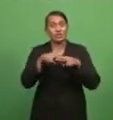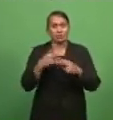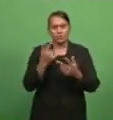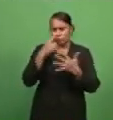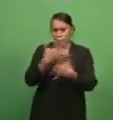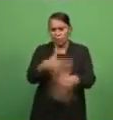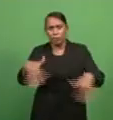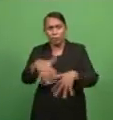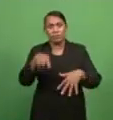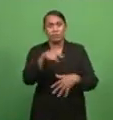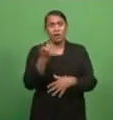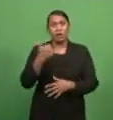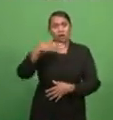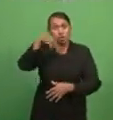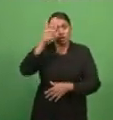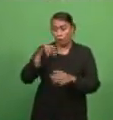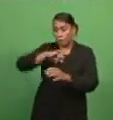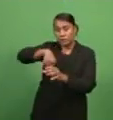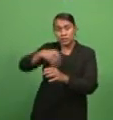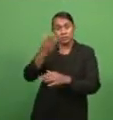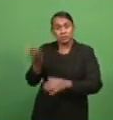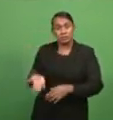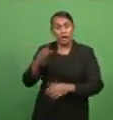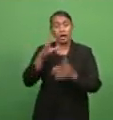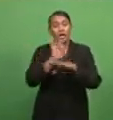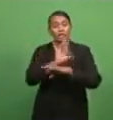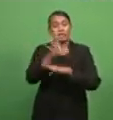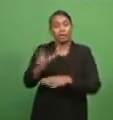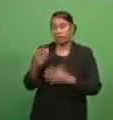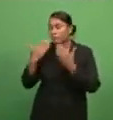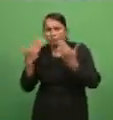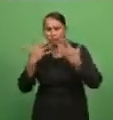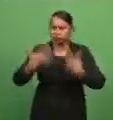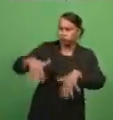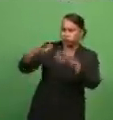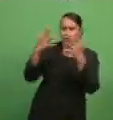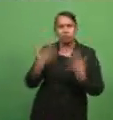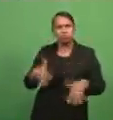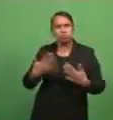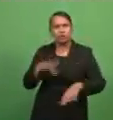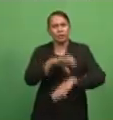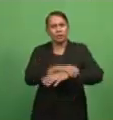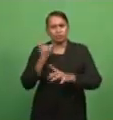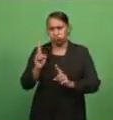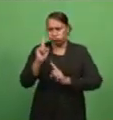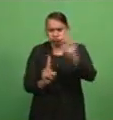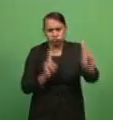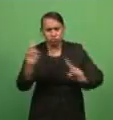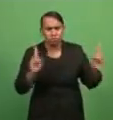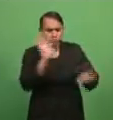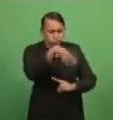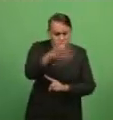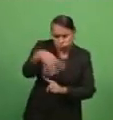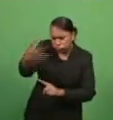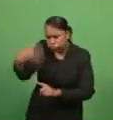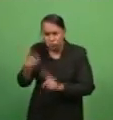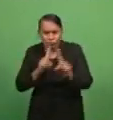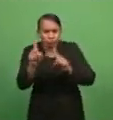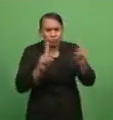Thunravu also acknowledged the members of the health and disciplinary forces who are part of the fixed and mobile fever